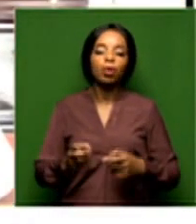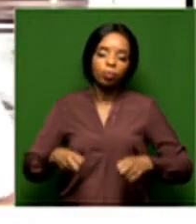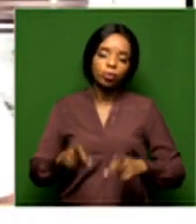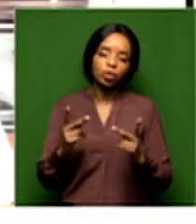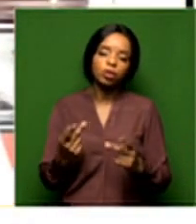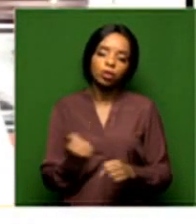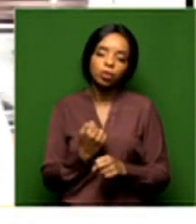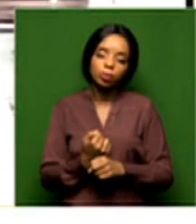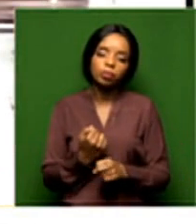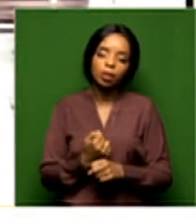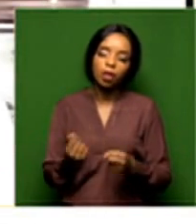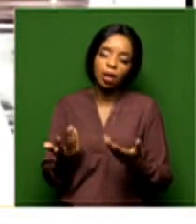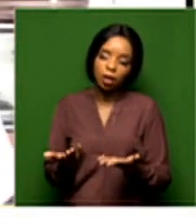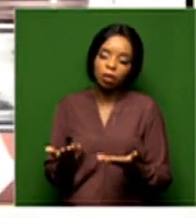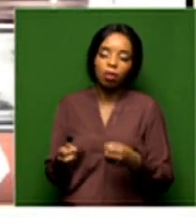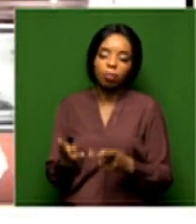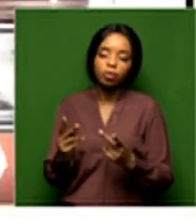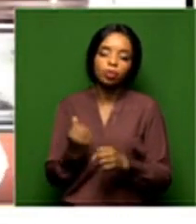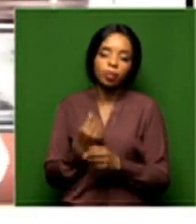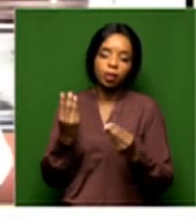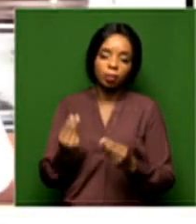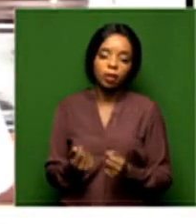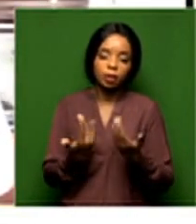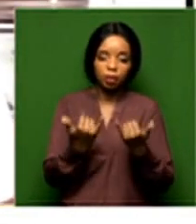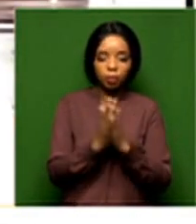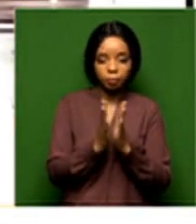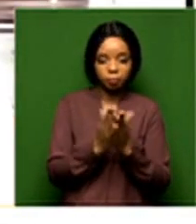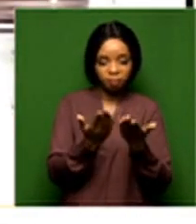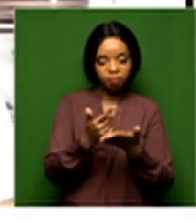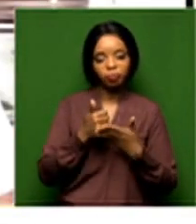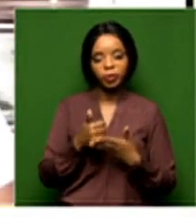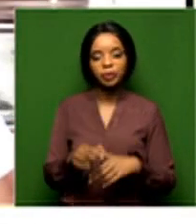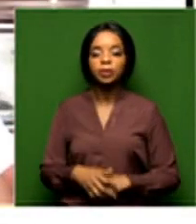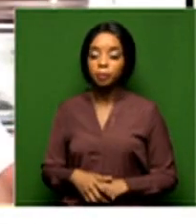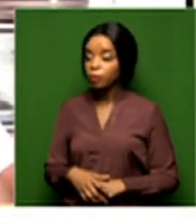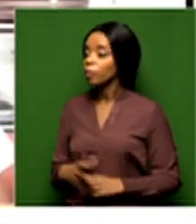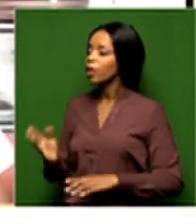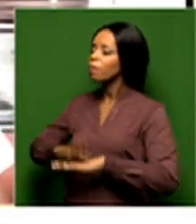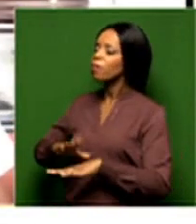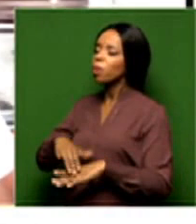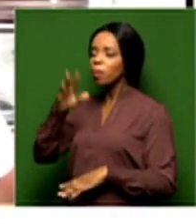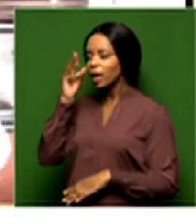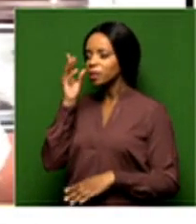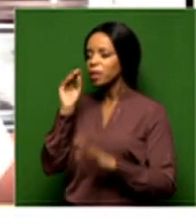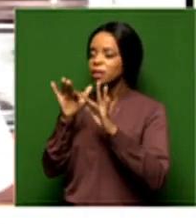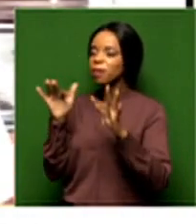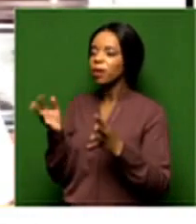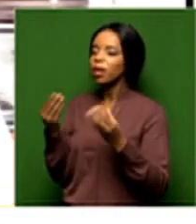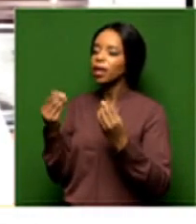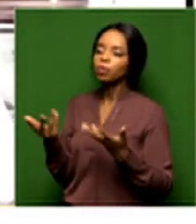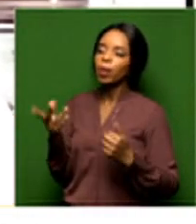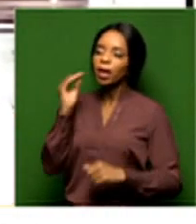you guys to assist me. I'll help out with the rollout. And for more on this experience, where can people get information?